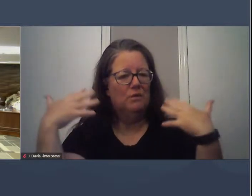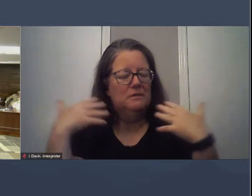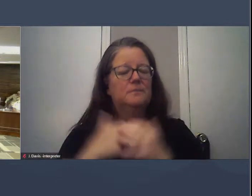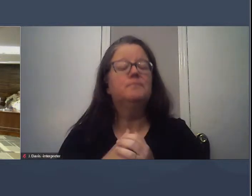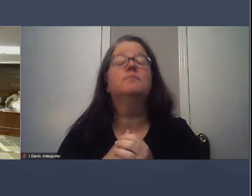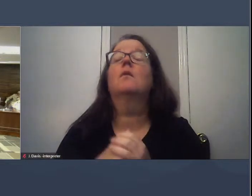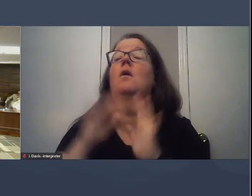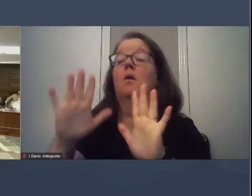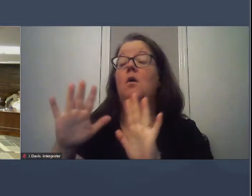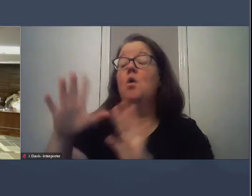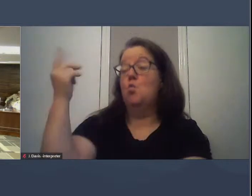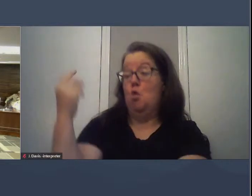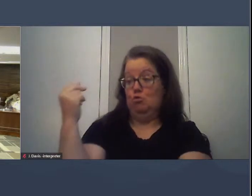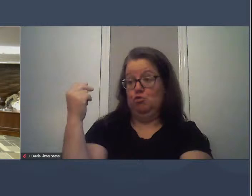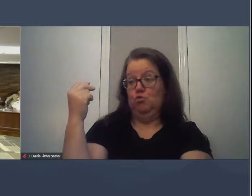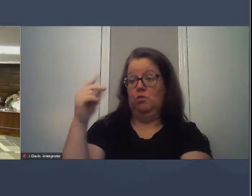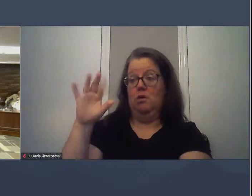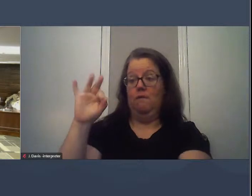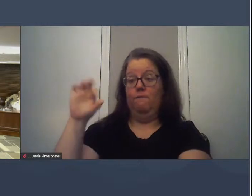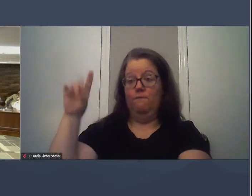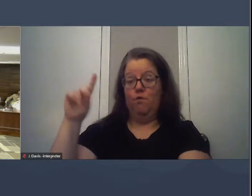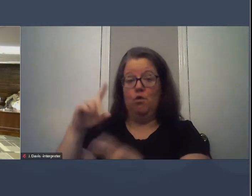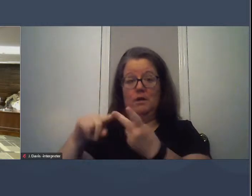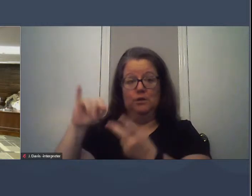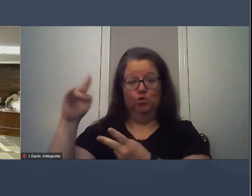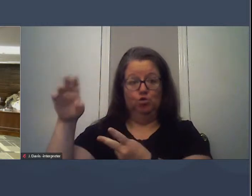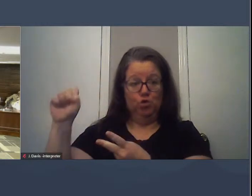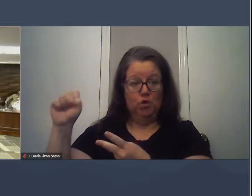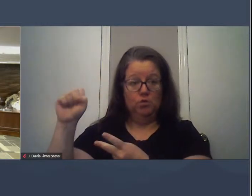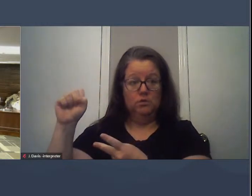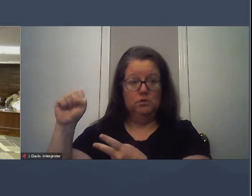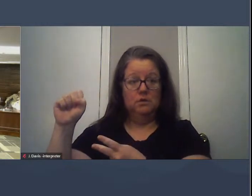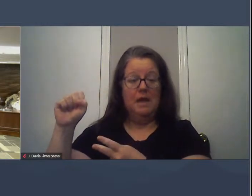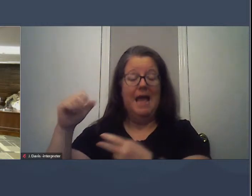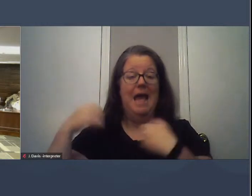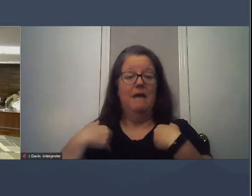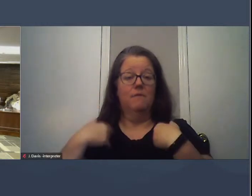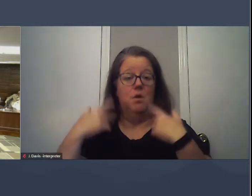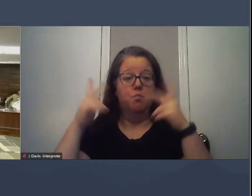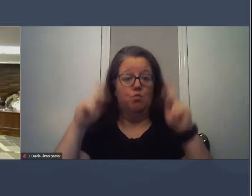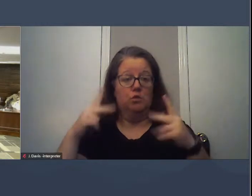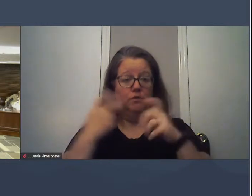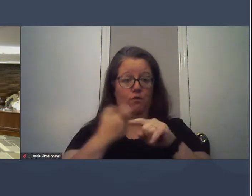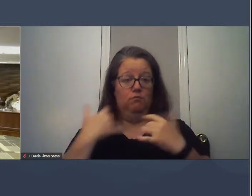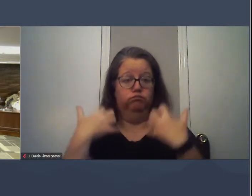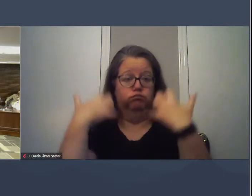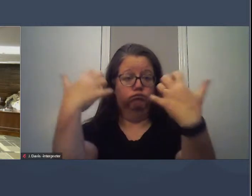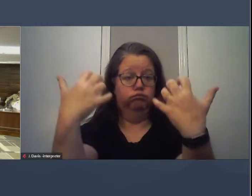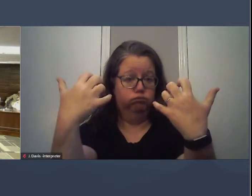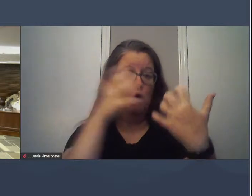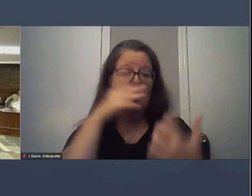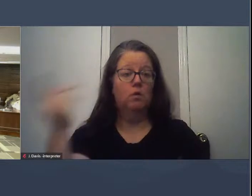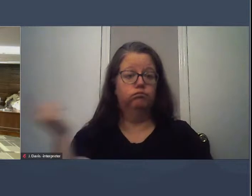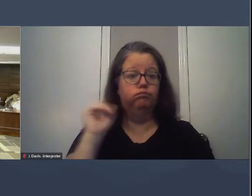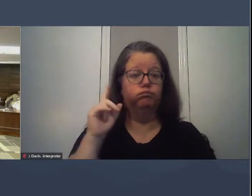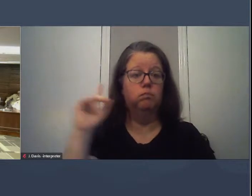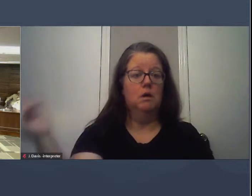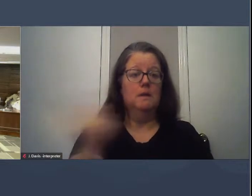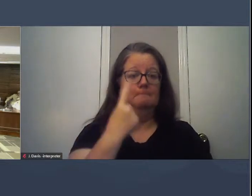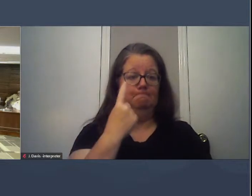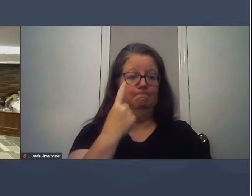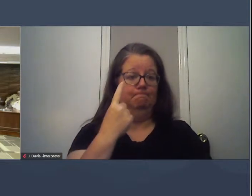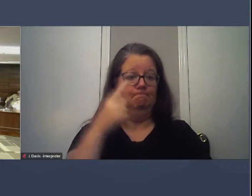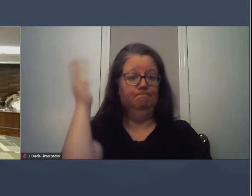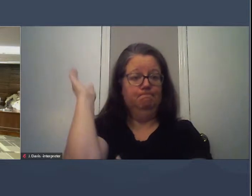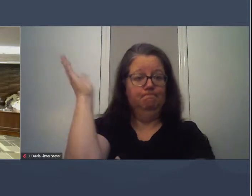what we're going to do. Councilman Ford and Councilman Jones have asked to address a member of the audience, so we're going to do that. And then we'll give any members of the board that would